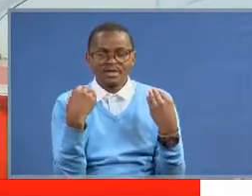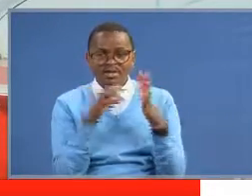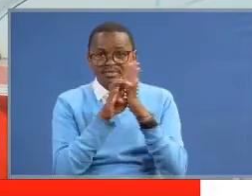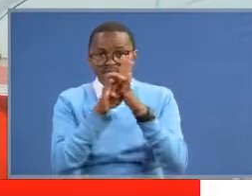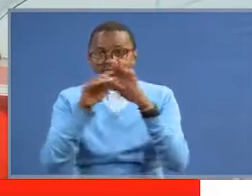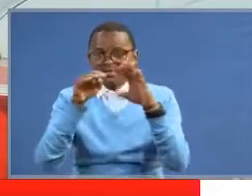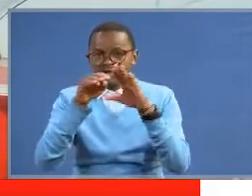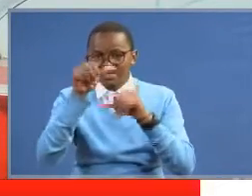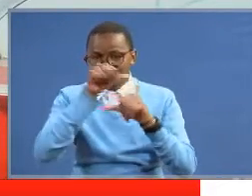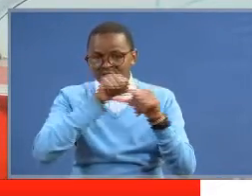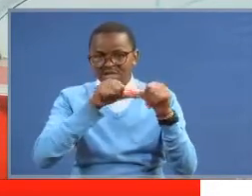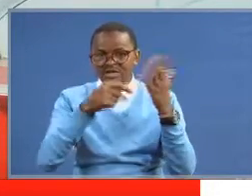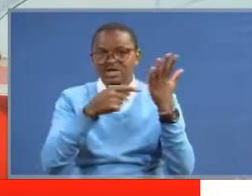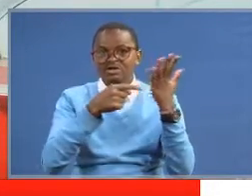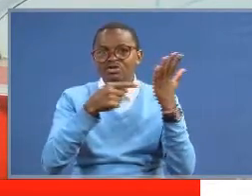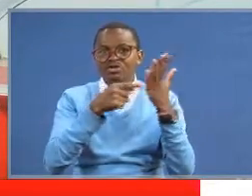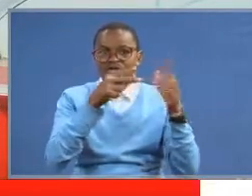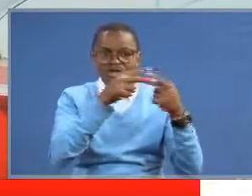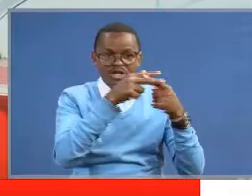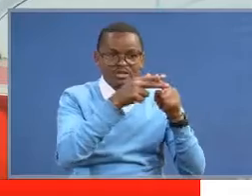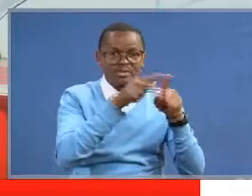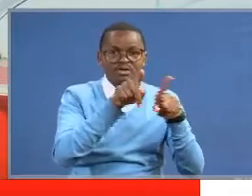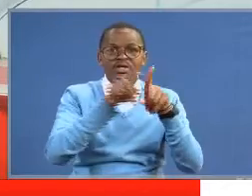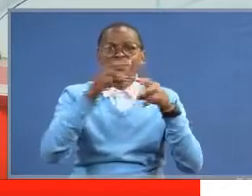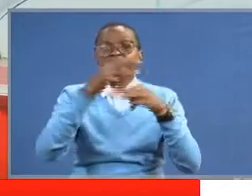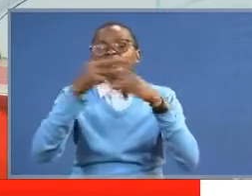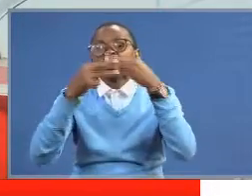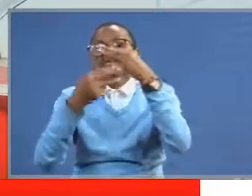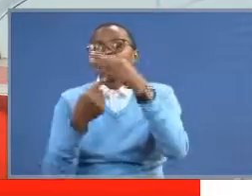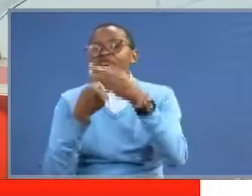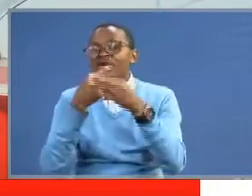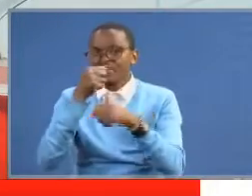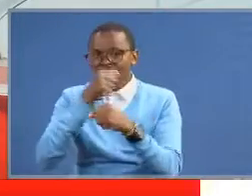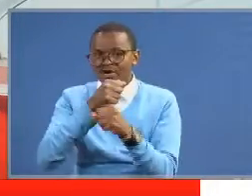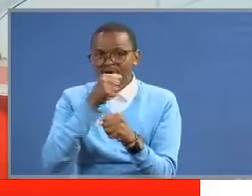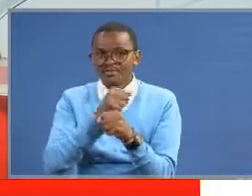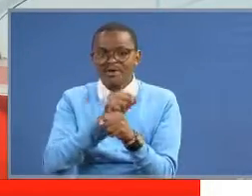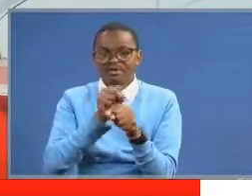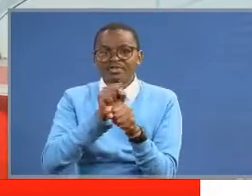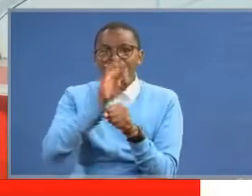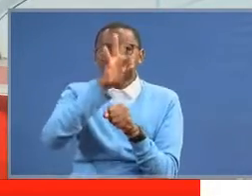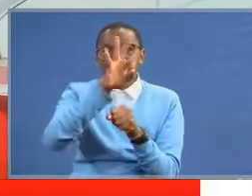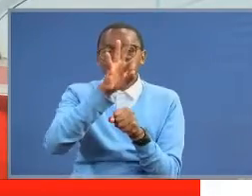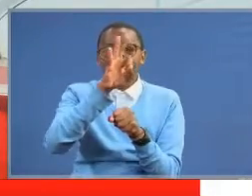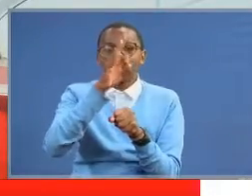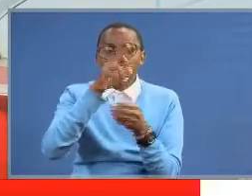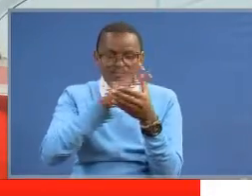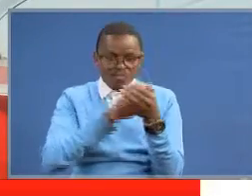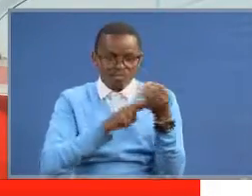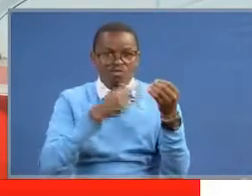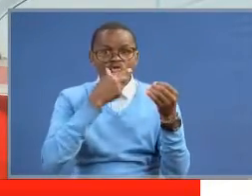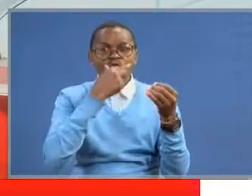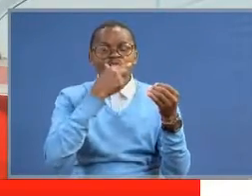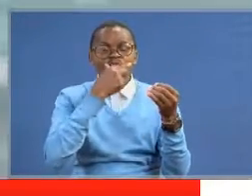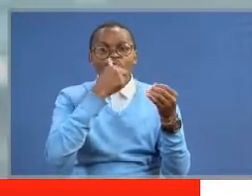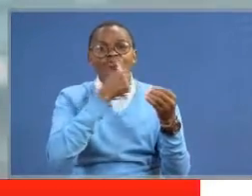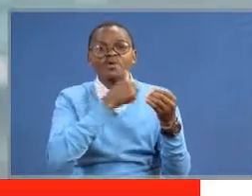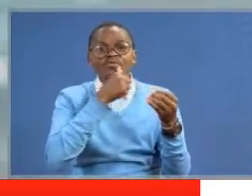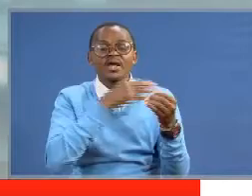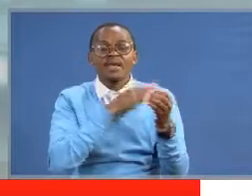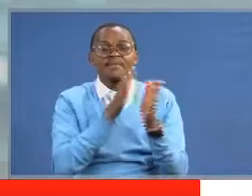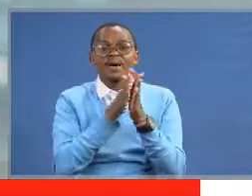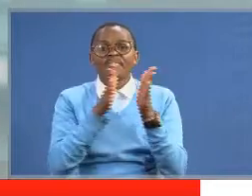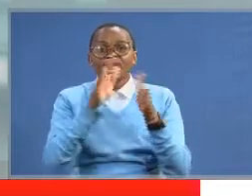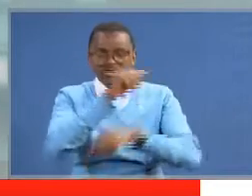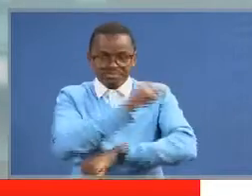examples in science, technology, engineering, and maths. And as you've said, we've worked with 13, both private and public schools. Yes.